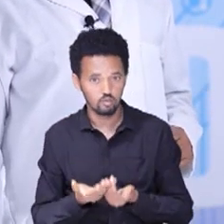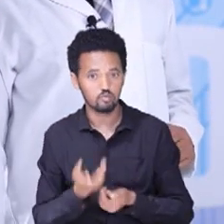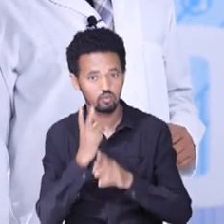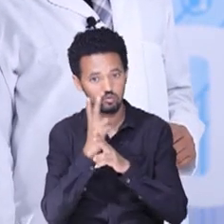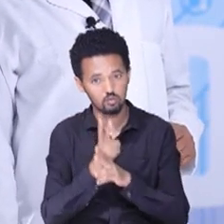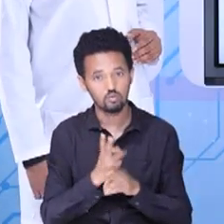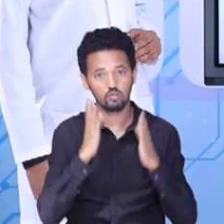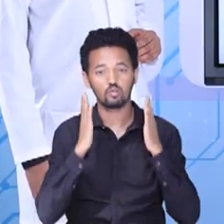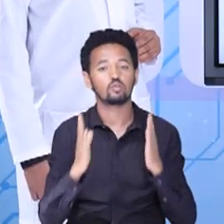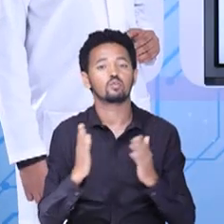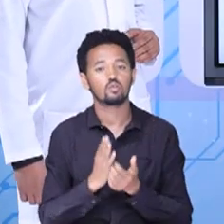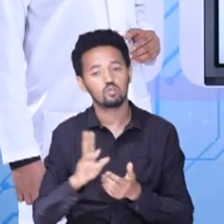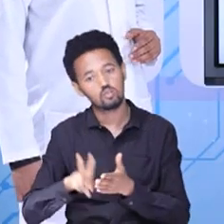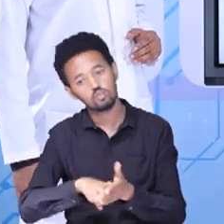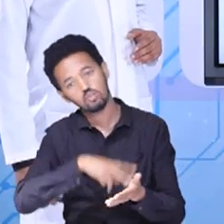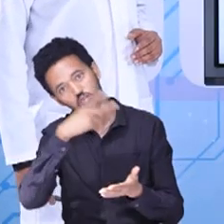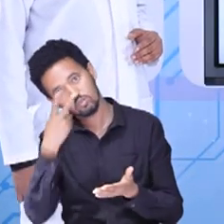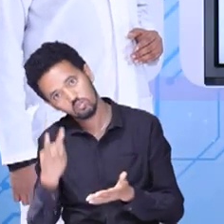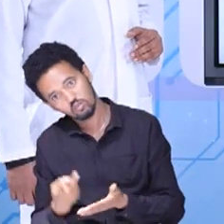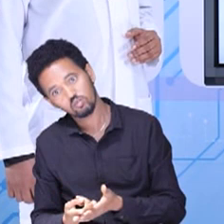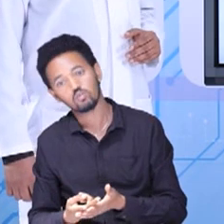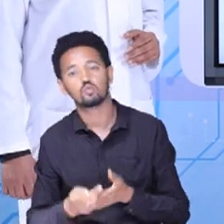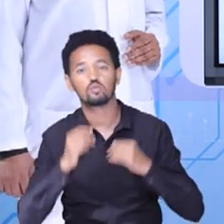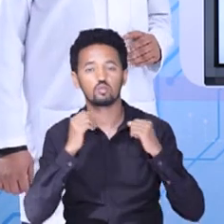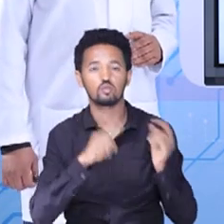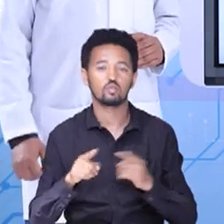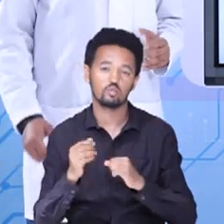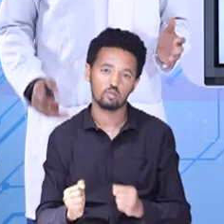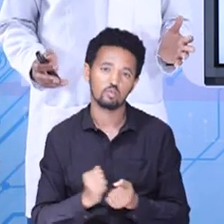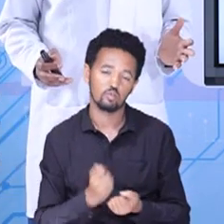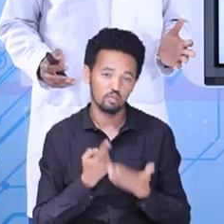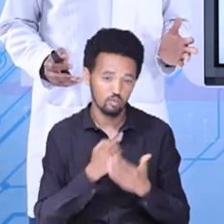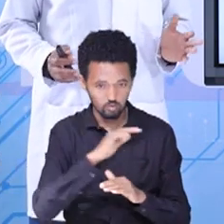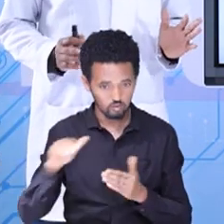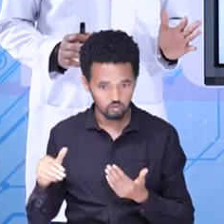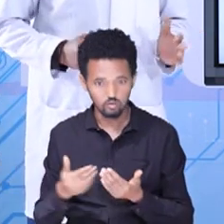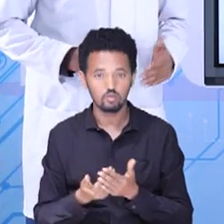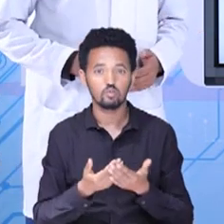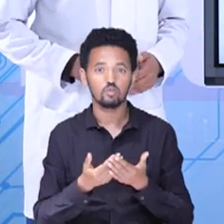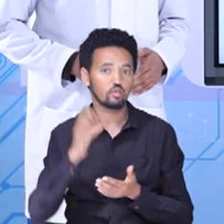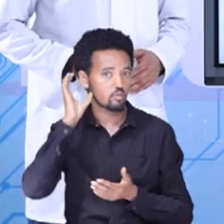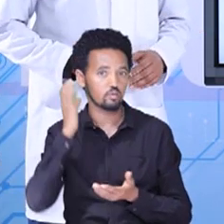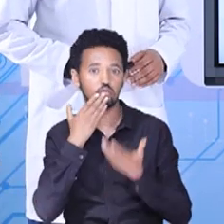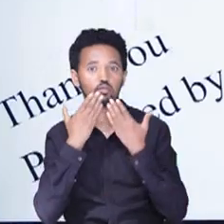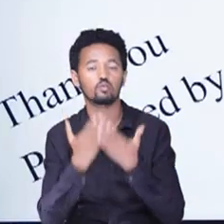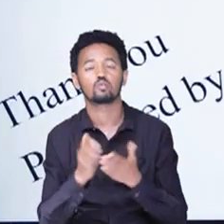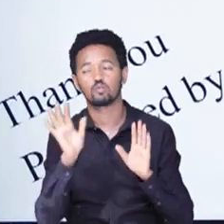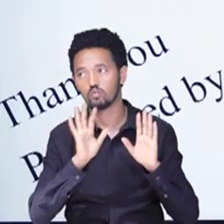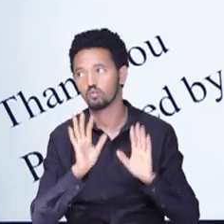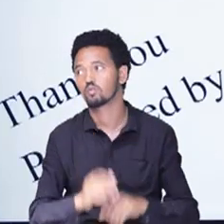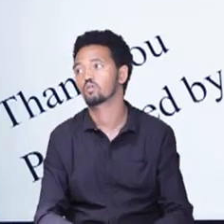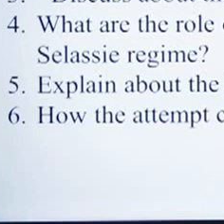of coup d'etat failed in the 1960s. This all about what I have. Thank you very much. Bye bye.